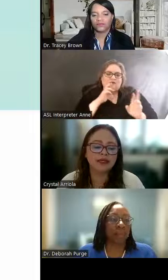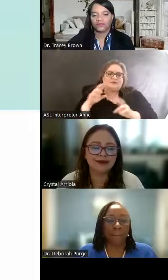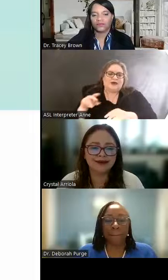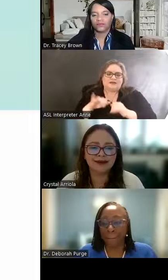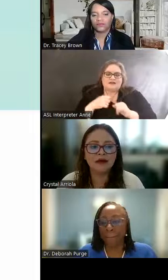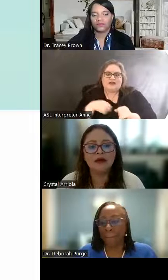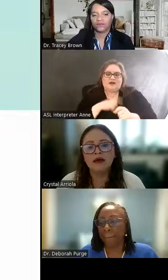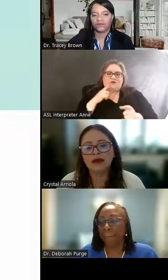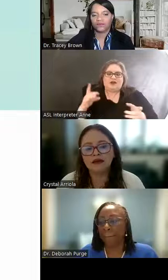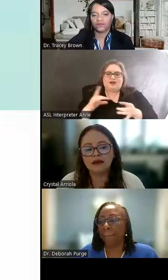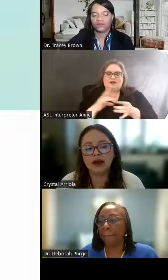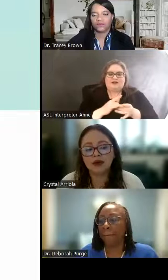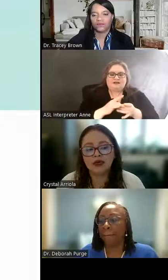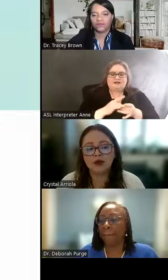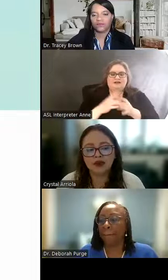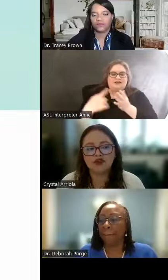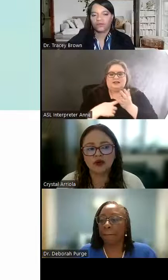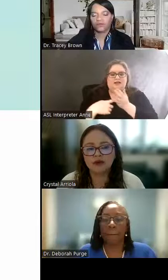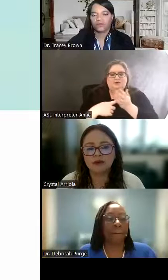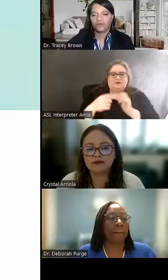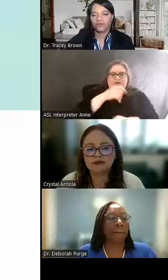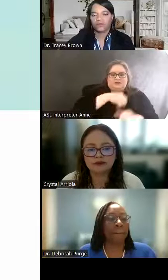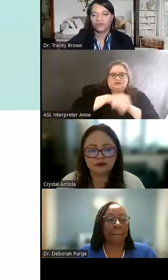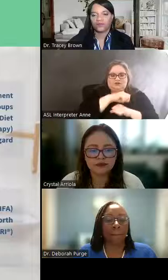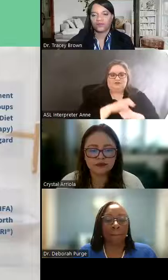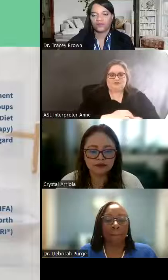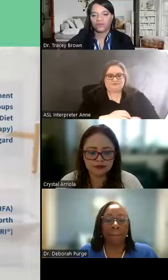are connecting and collaborating with each other.